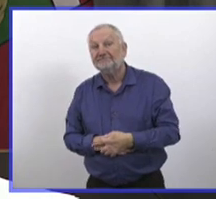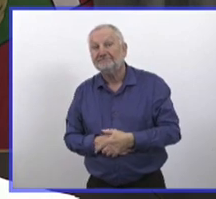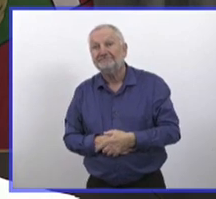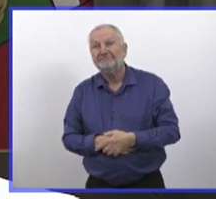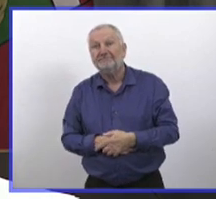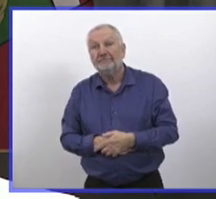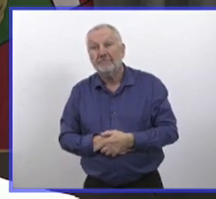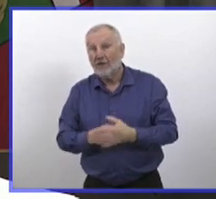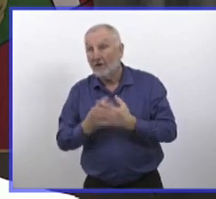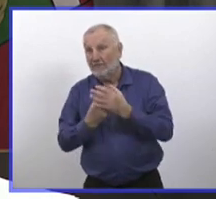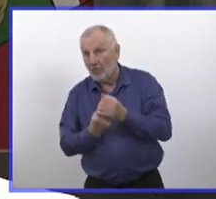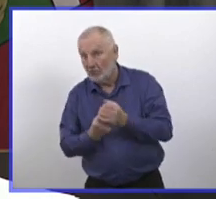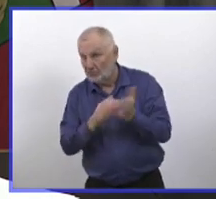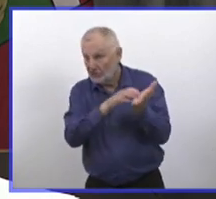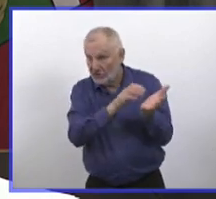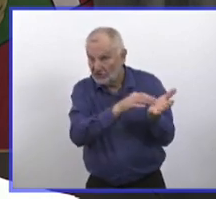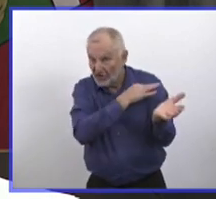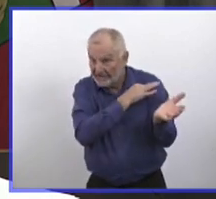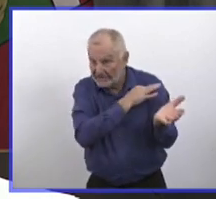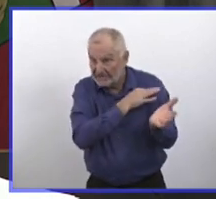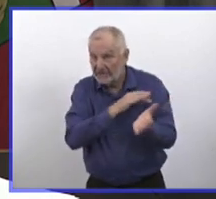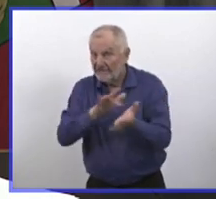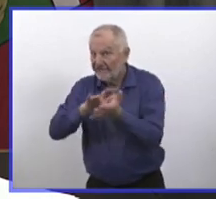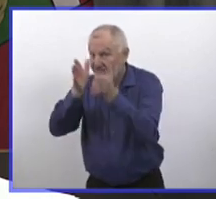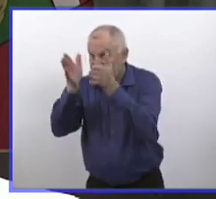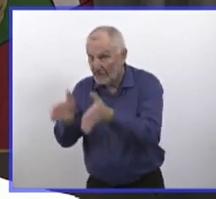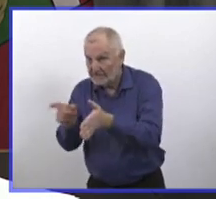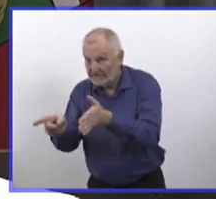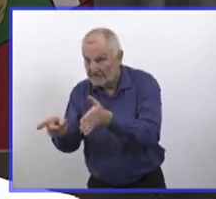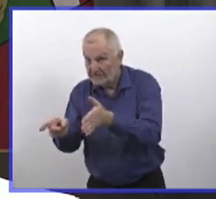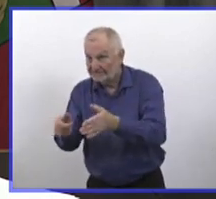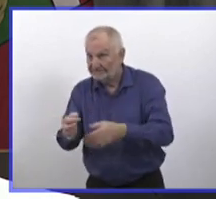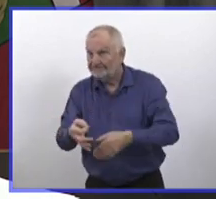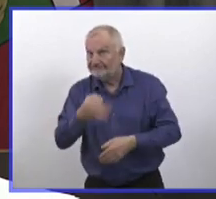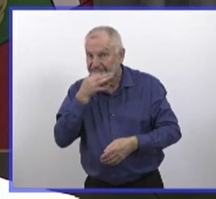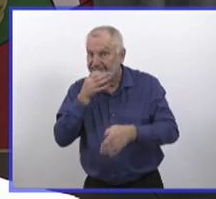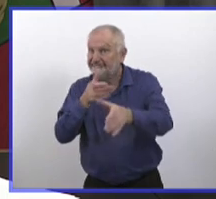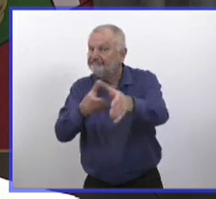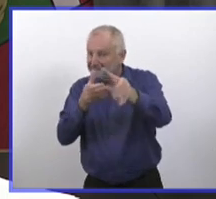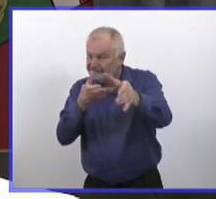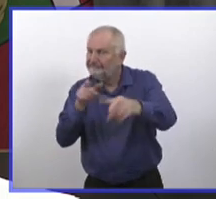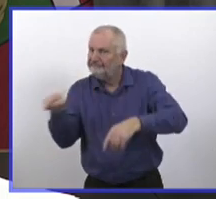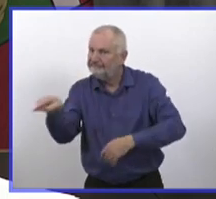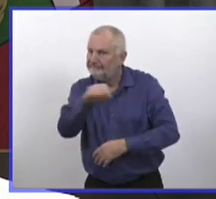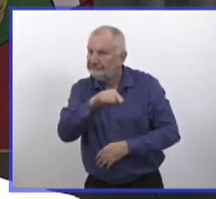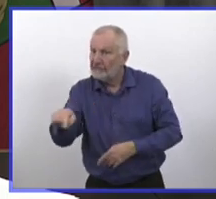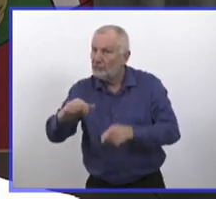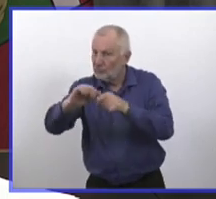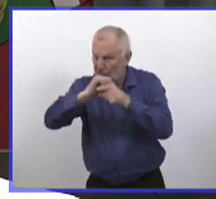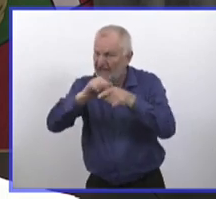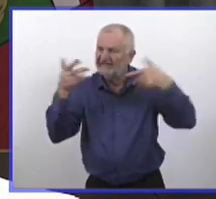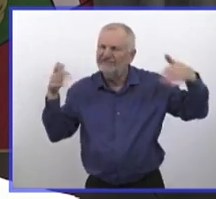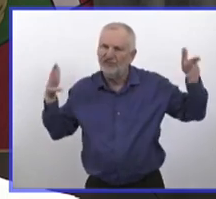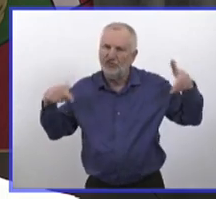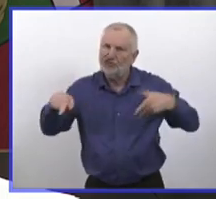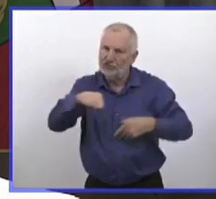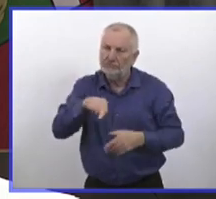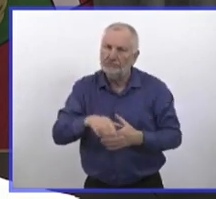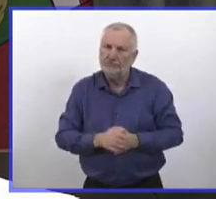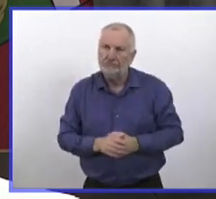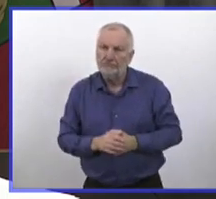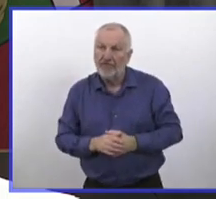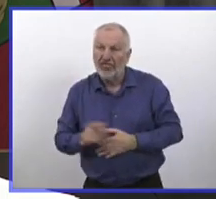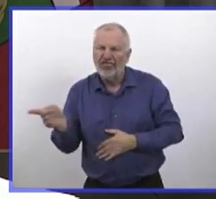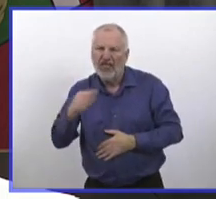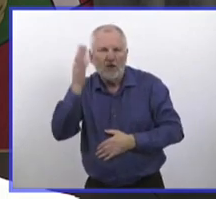physicians are medical experts. They have a lot of training in doing clinical assessments,